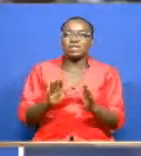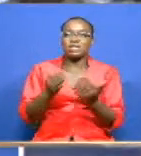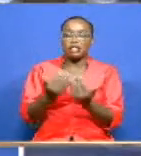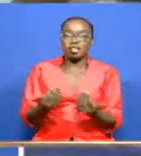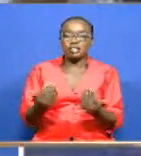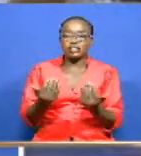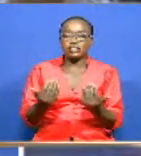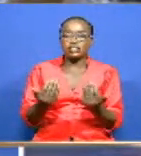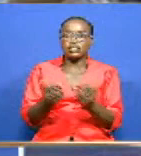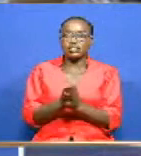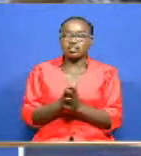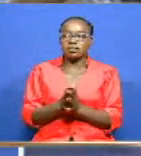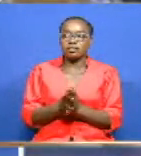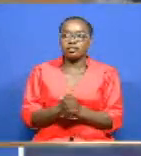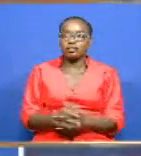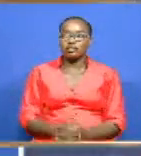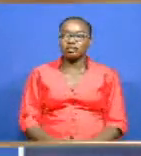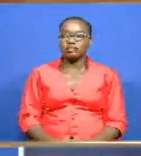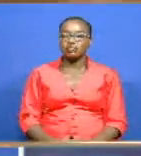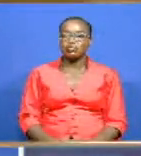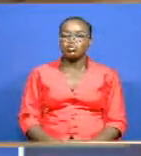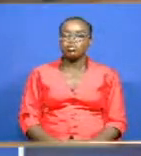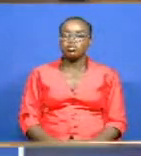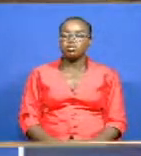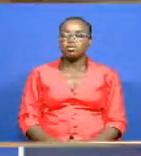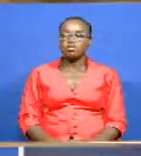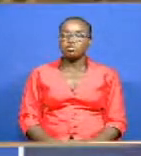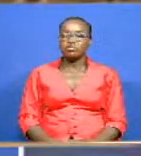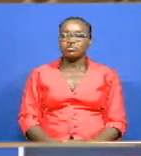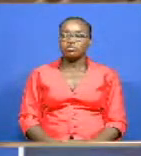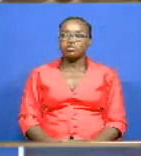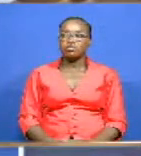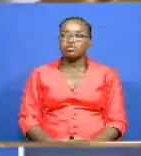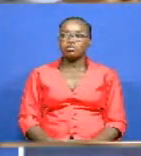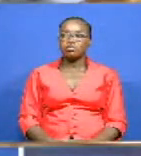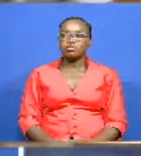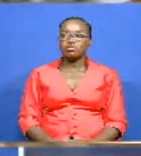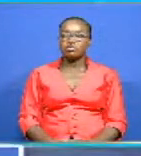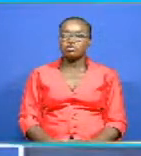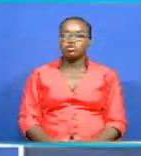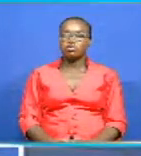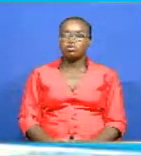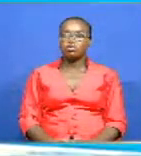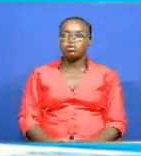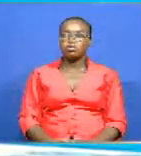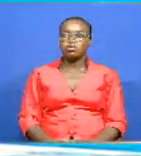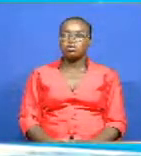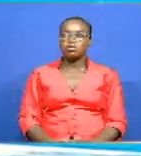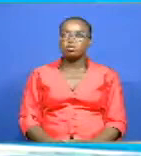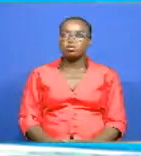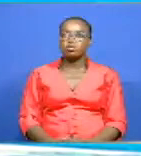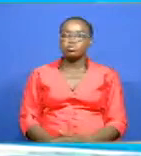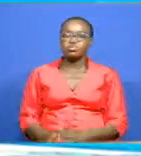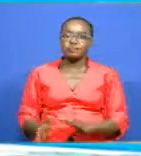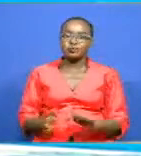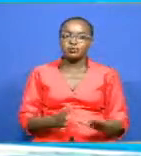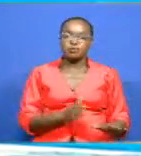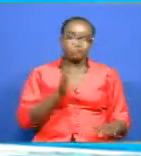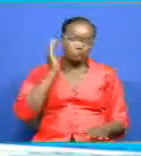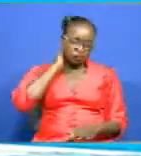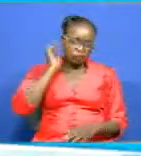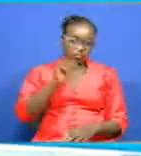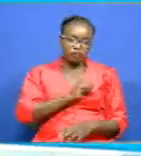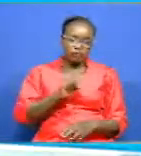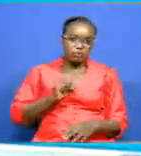facilities. For Channel One News, I'm Safin Achieng Ouma. Now, Murang'a Senator Irungo